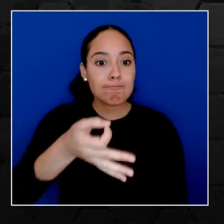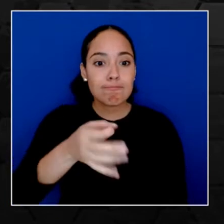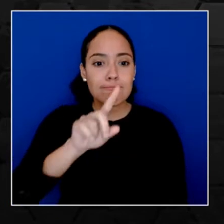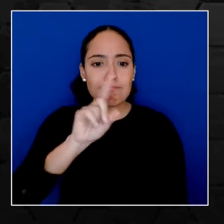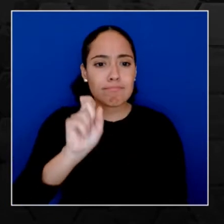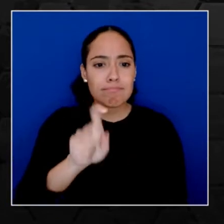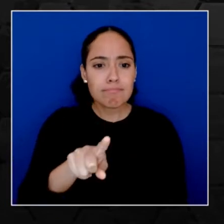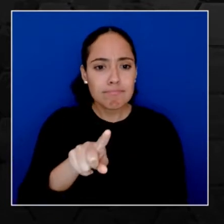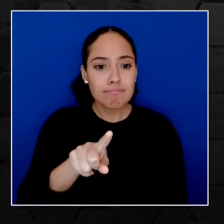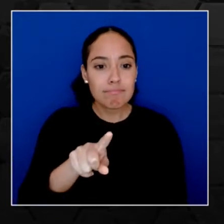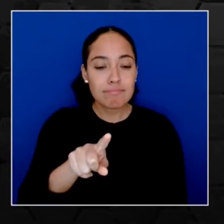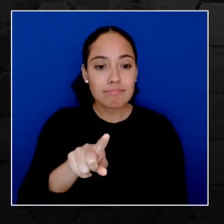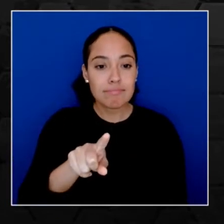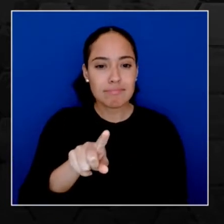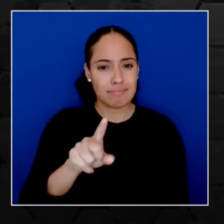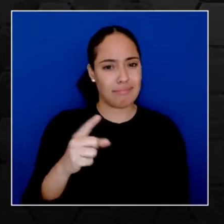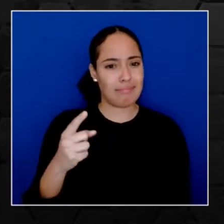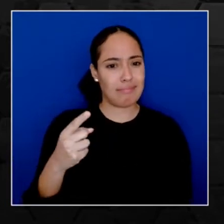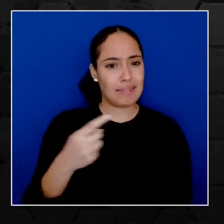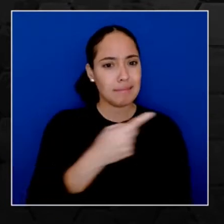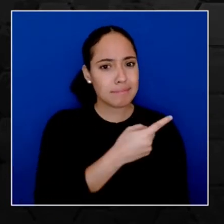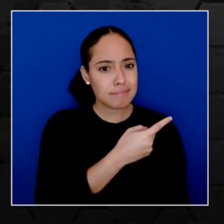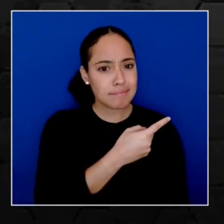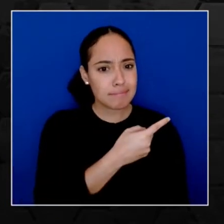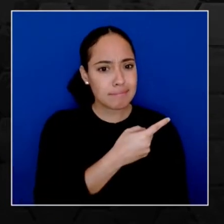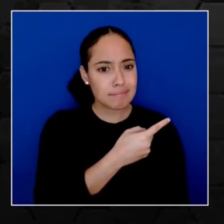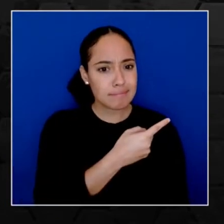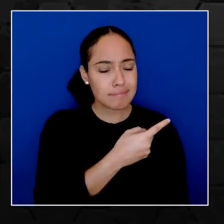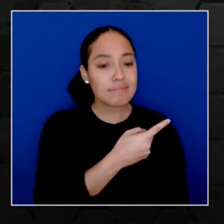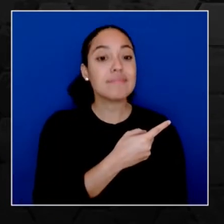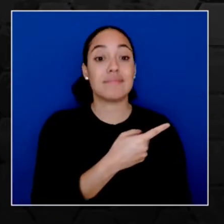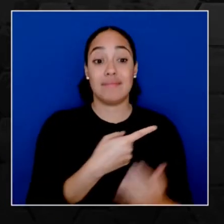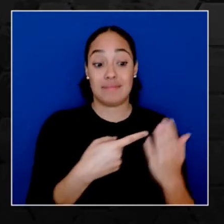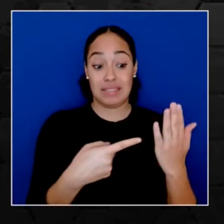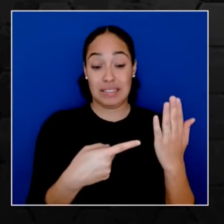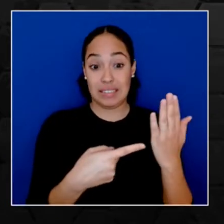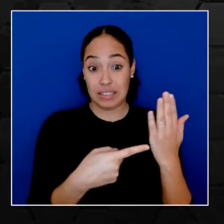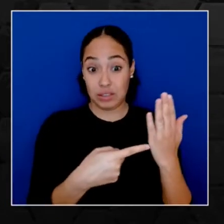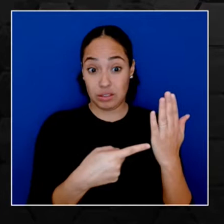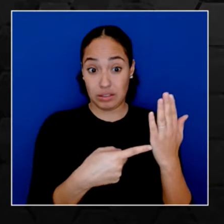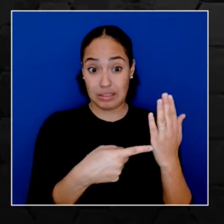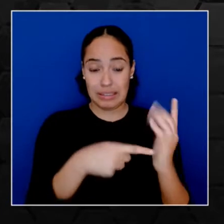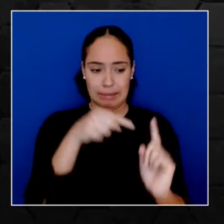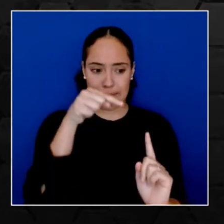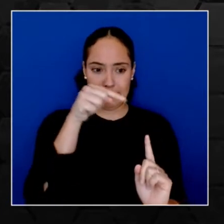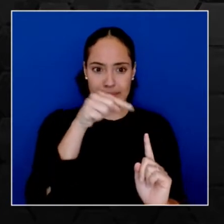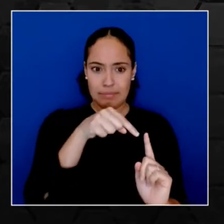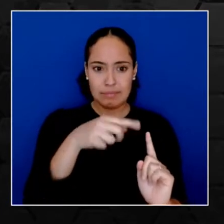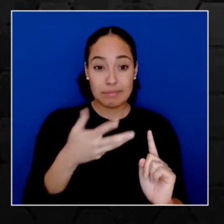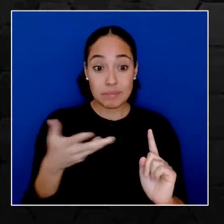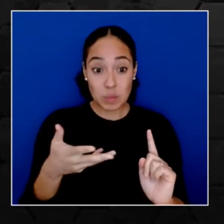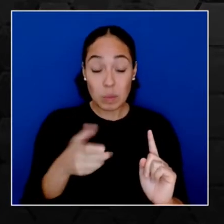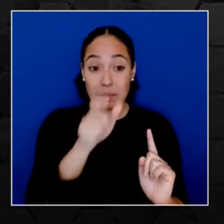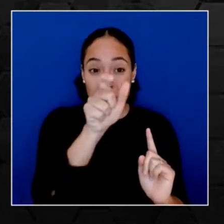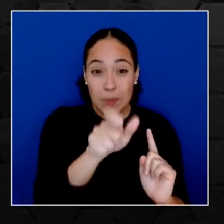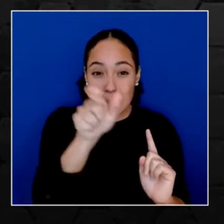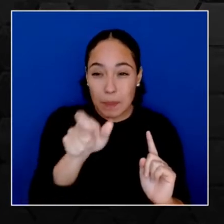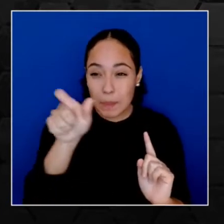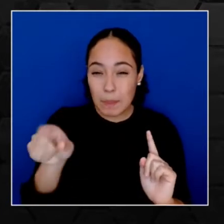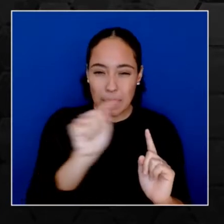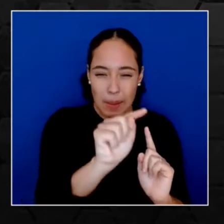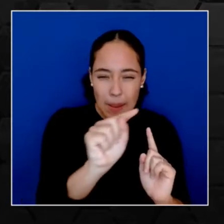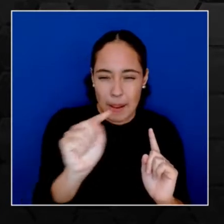biometrics? So biometrics is that form of technology that incorporates the biological uniqueness of an individual into a